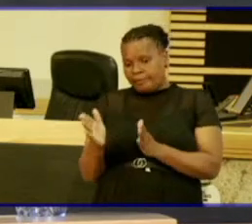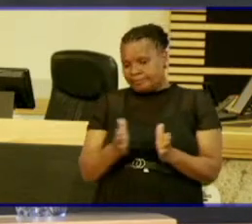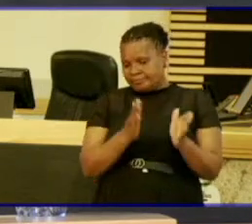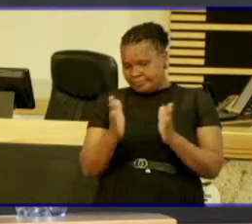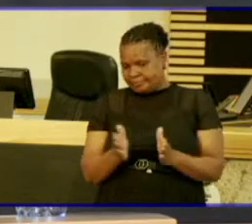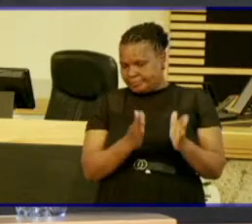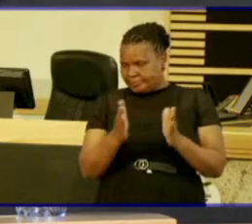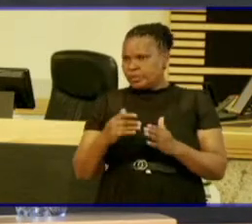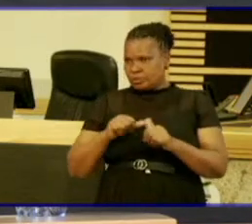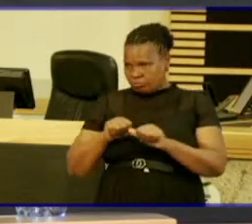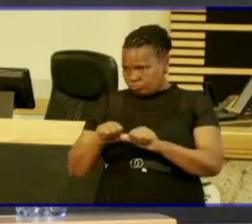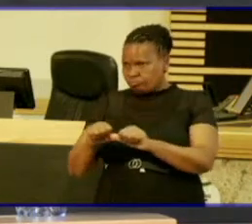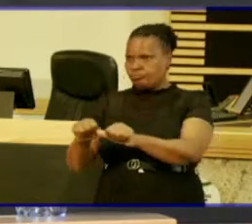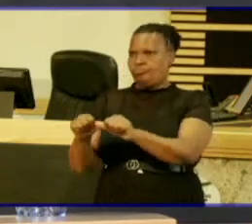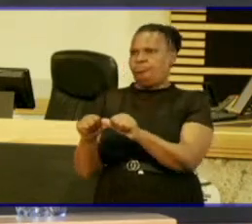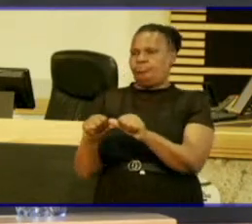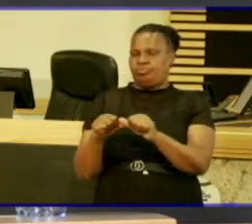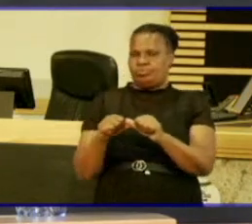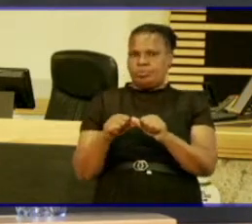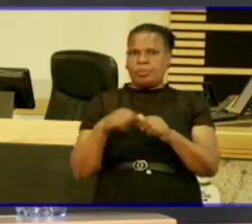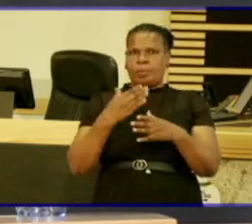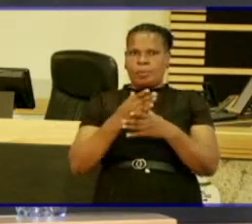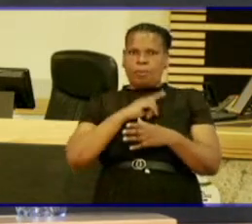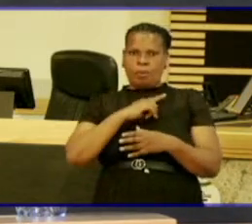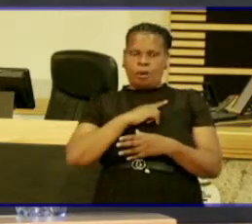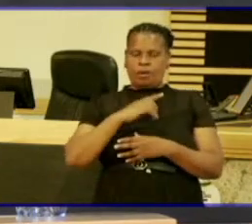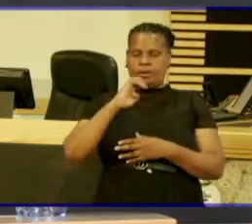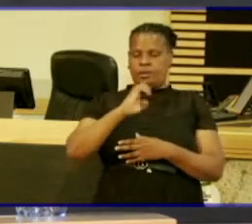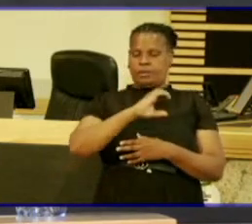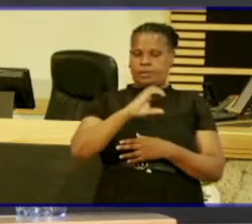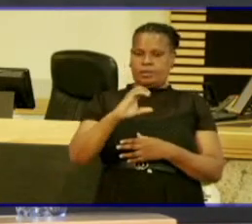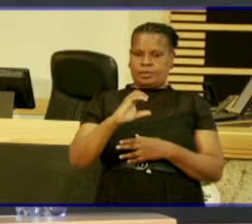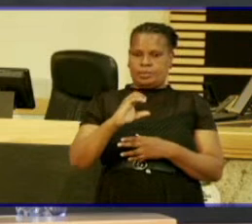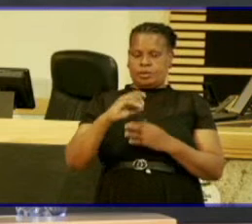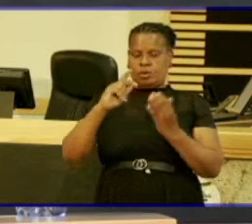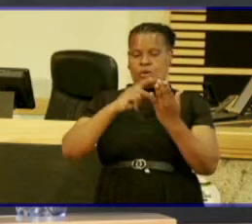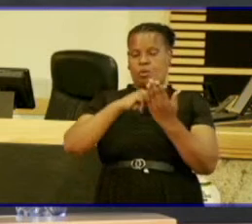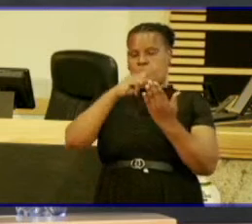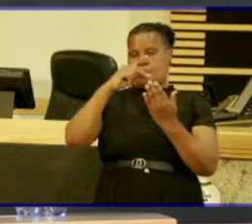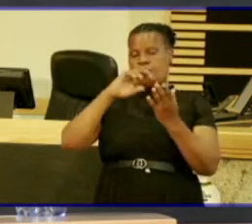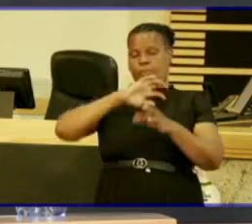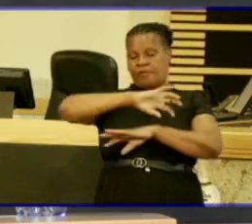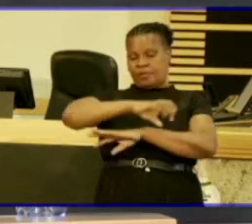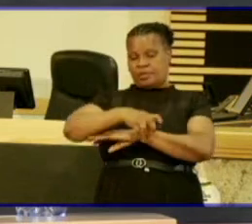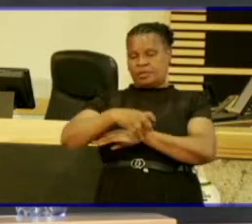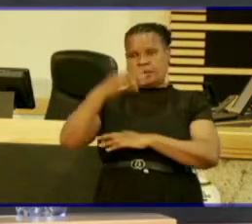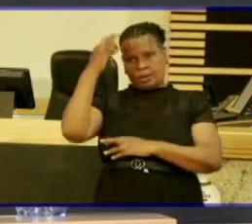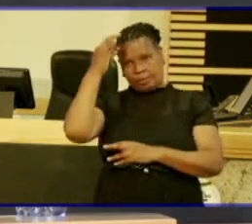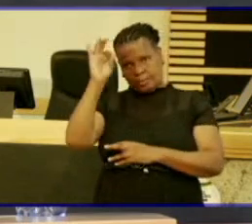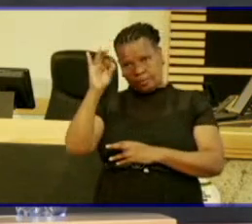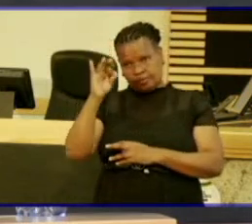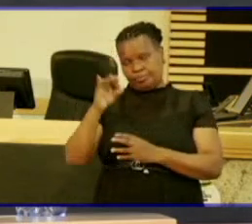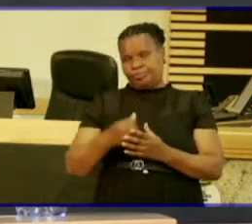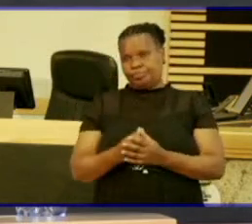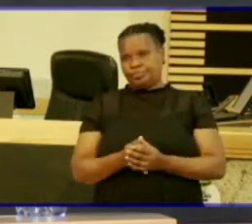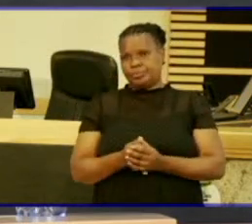Madam Speaker and honorable members, on behalf of the Eastern Cape Provincial Government and the people of the Eastern Cape